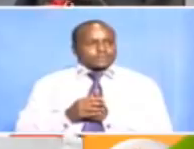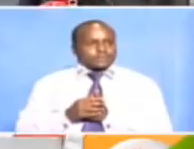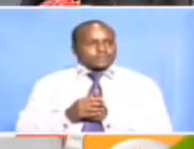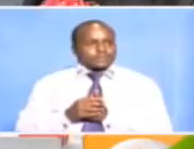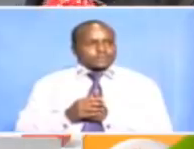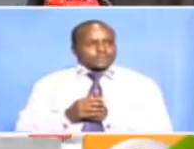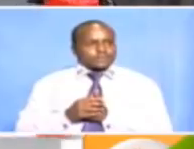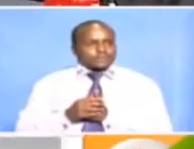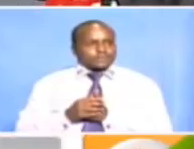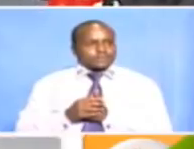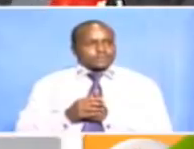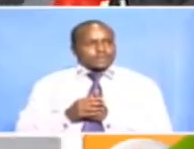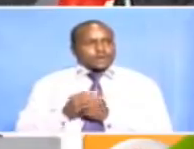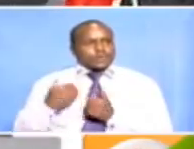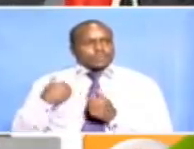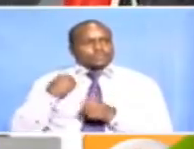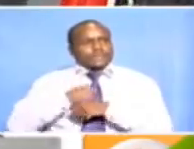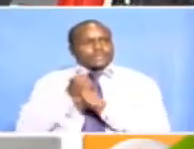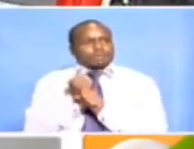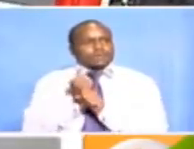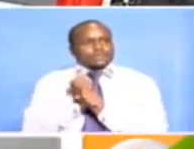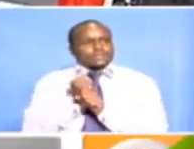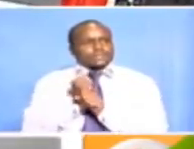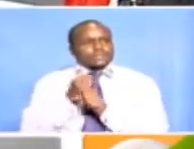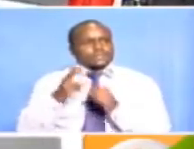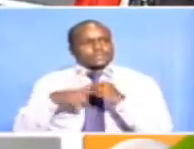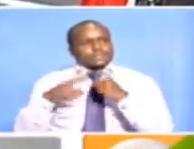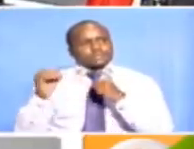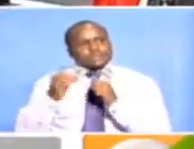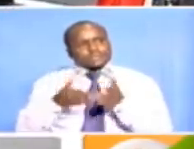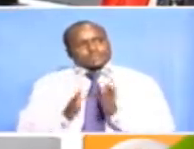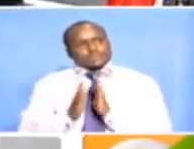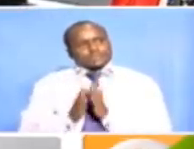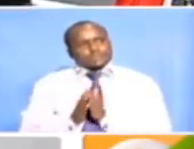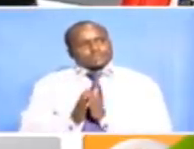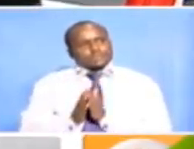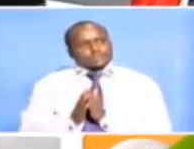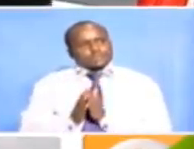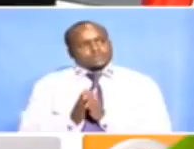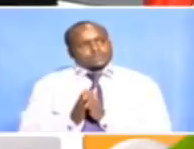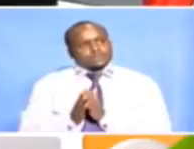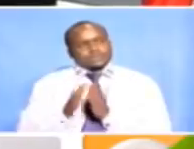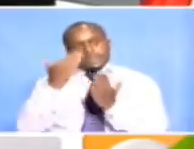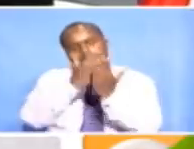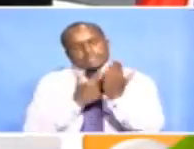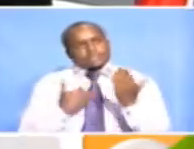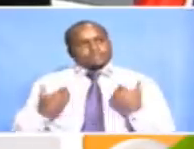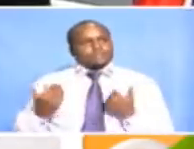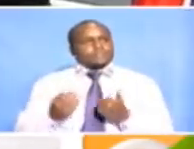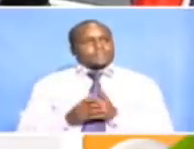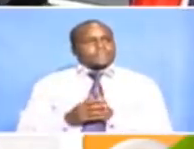is it 70 roads? Yeah, 70 roads. It's countless. That's why I've made a list. Mm.